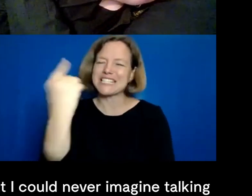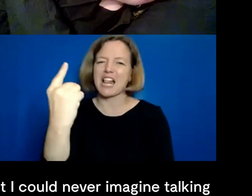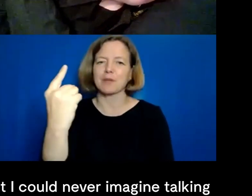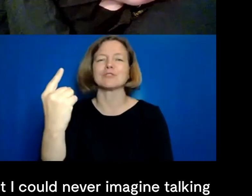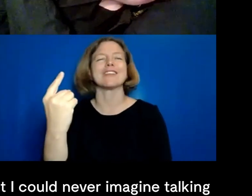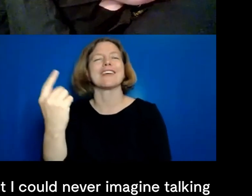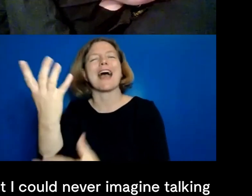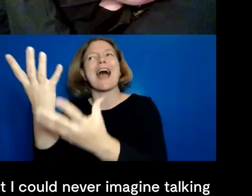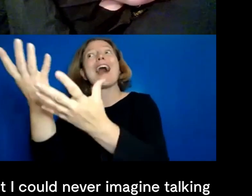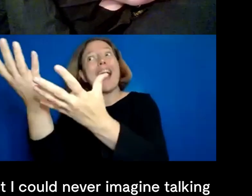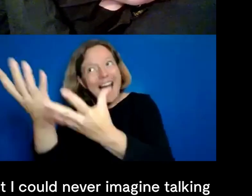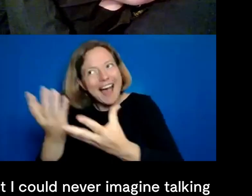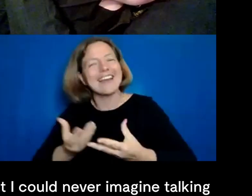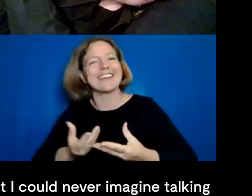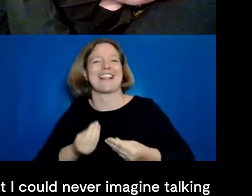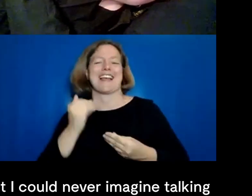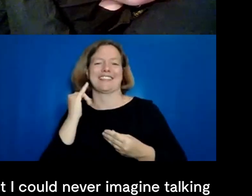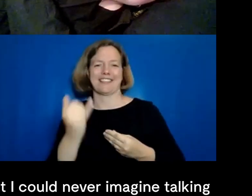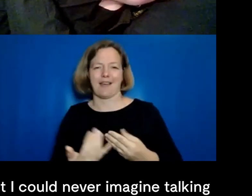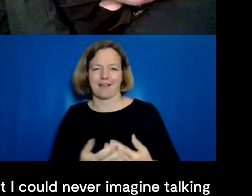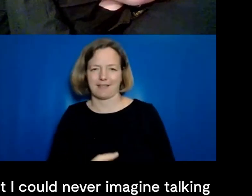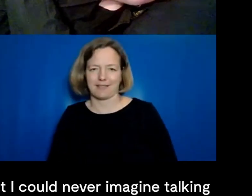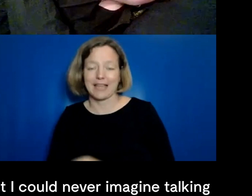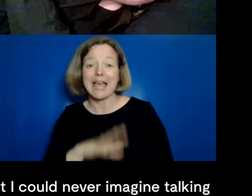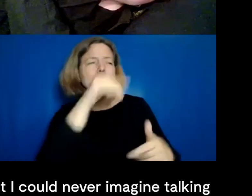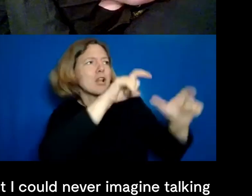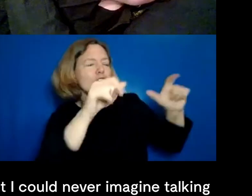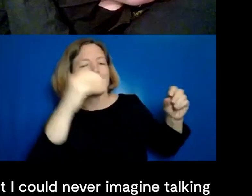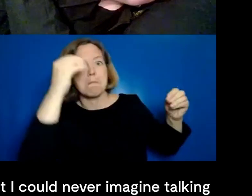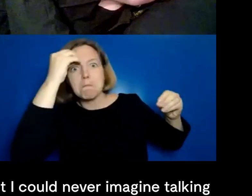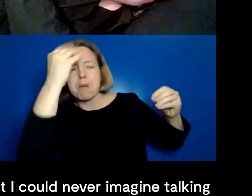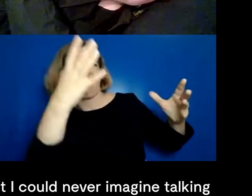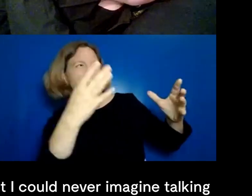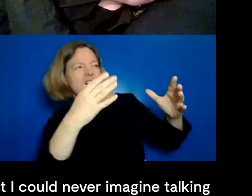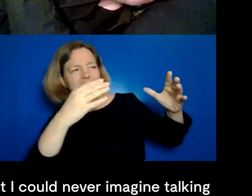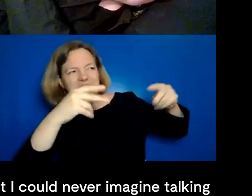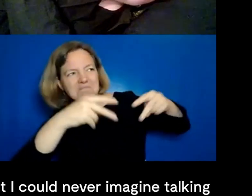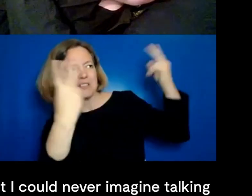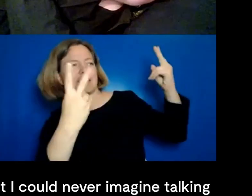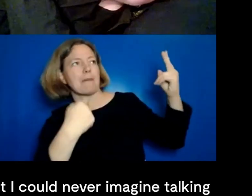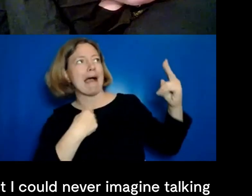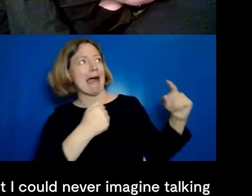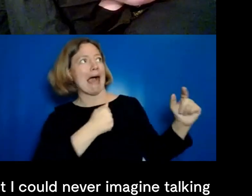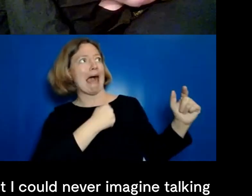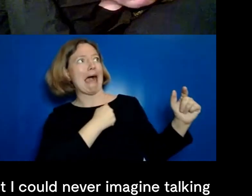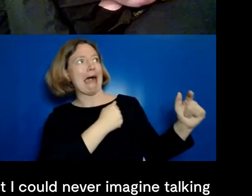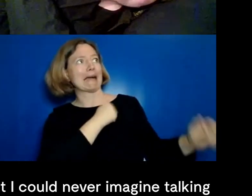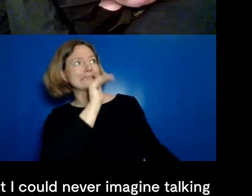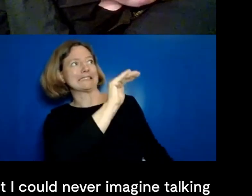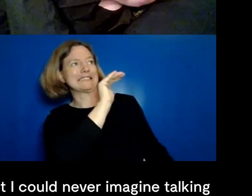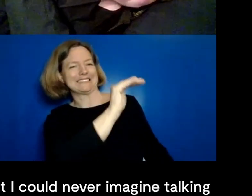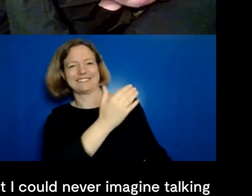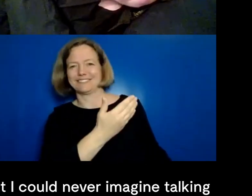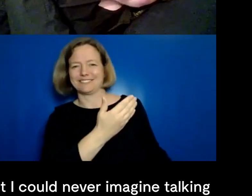this person is so brilliant, but I could never imagine talking to that person because that person feels so